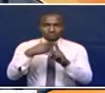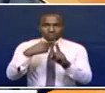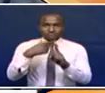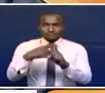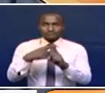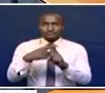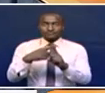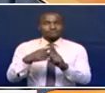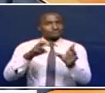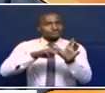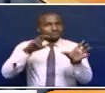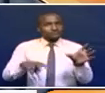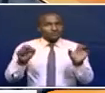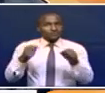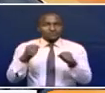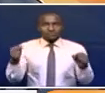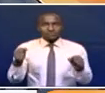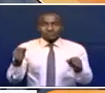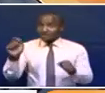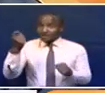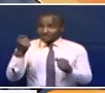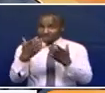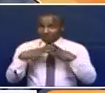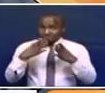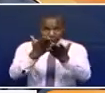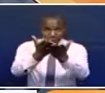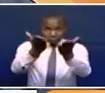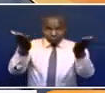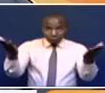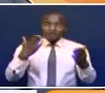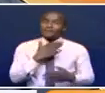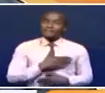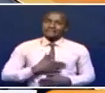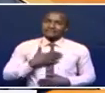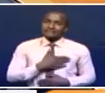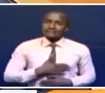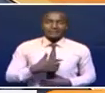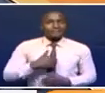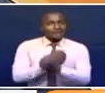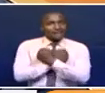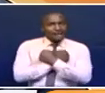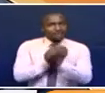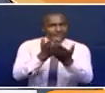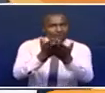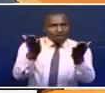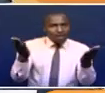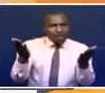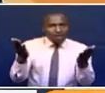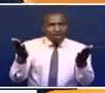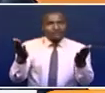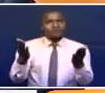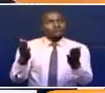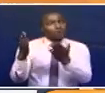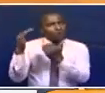I refuse to quit. And therefore, Kenyans, I want you to know that I love you and keep hope